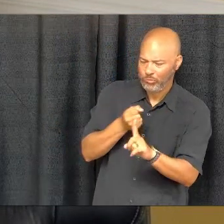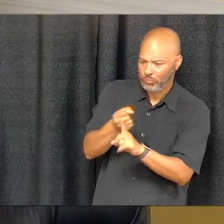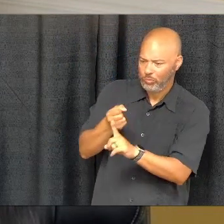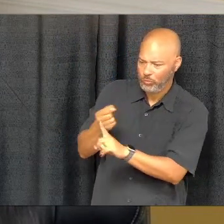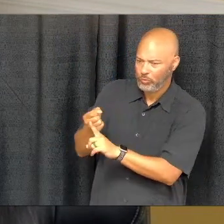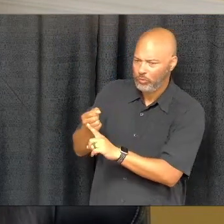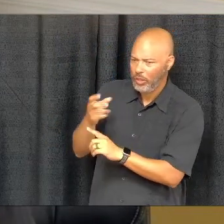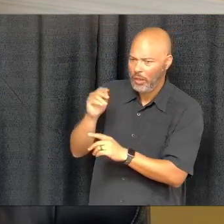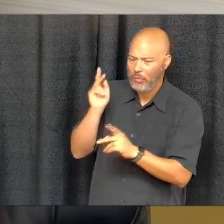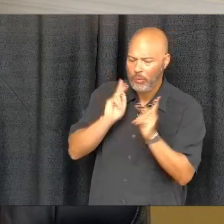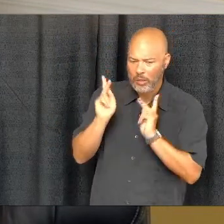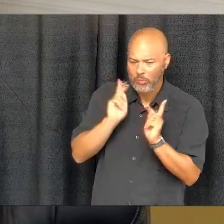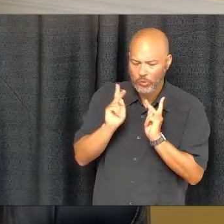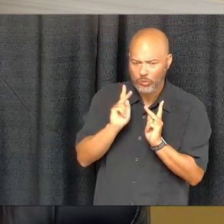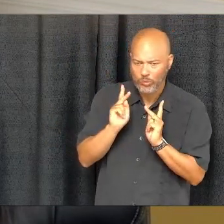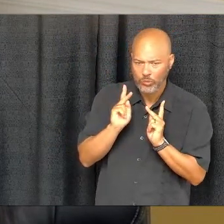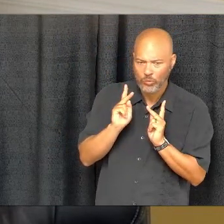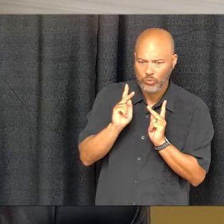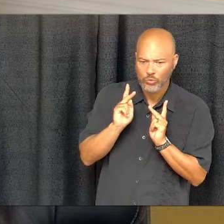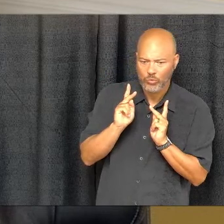overall welfare of the people